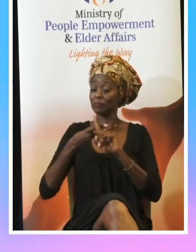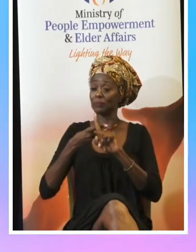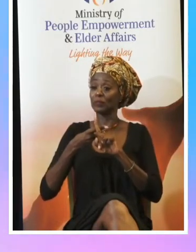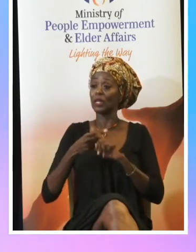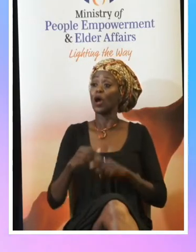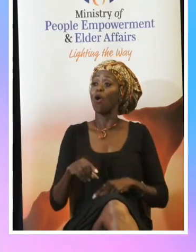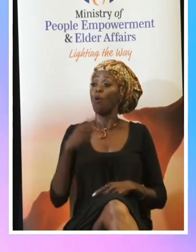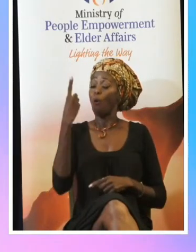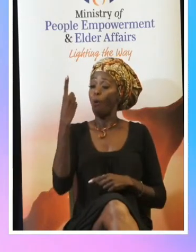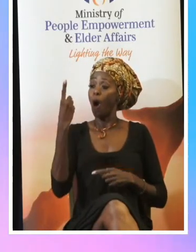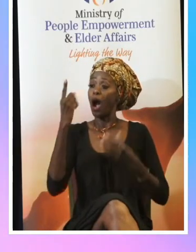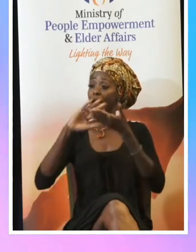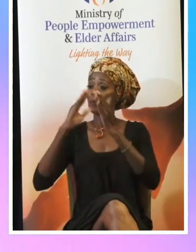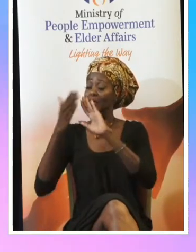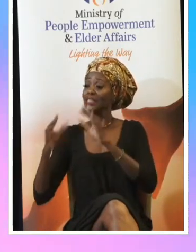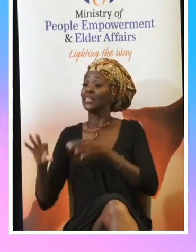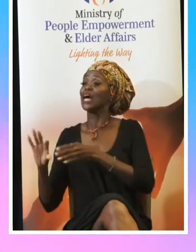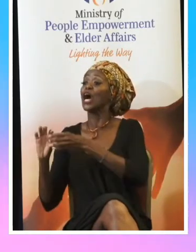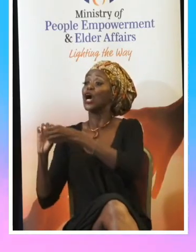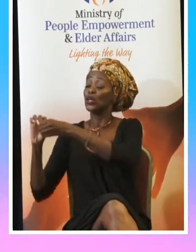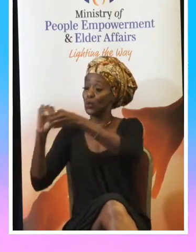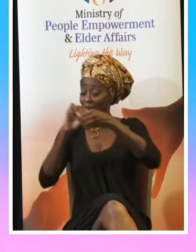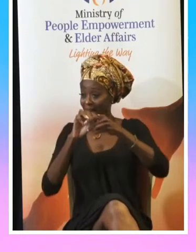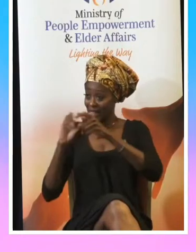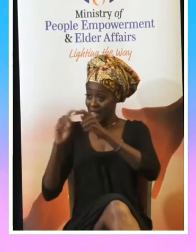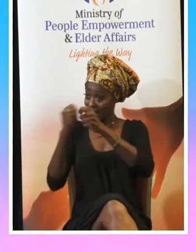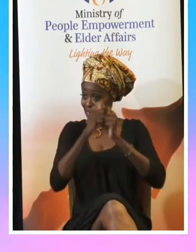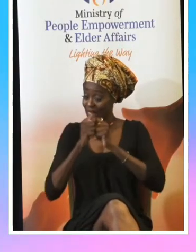One Community United in Action.